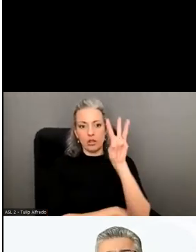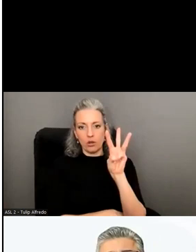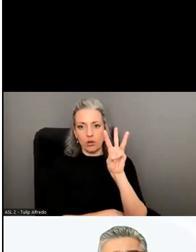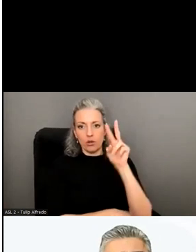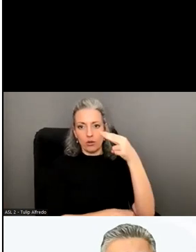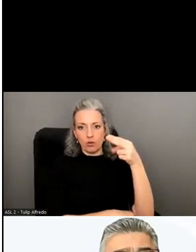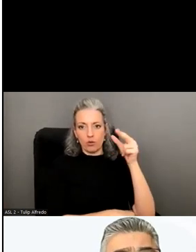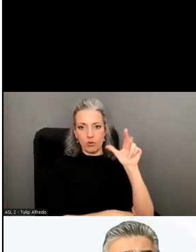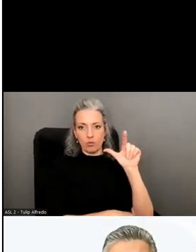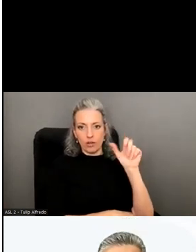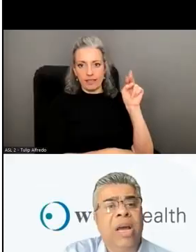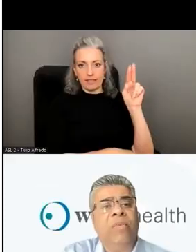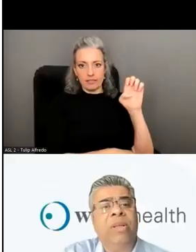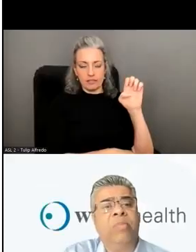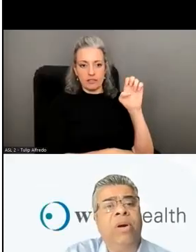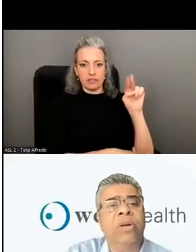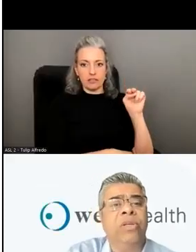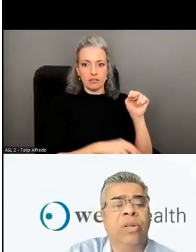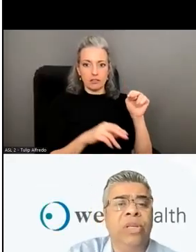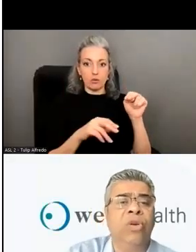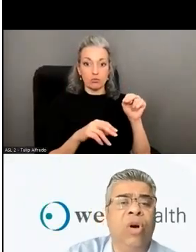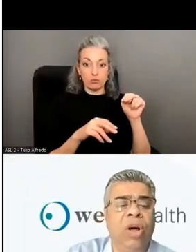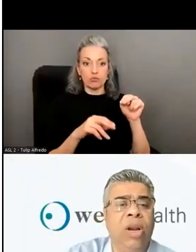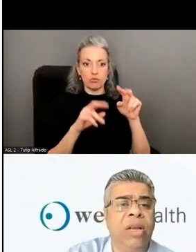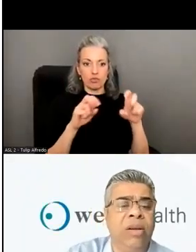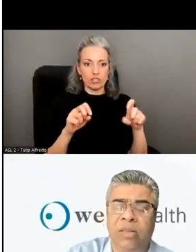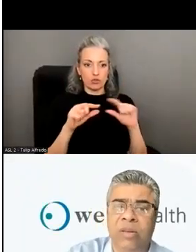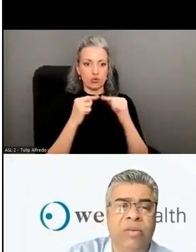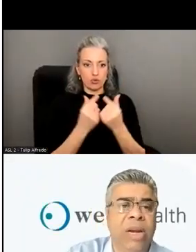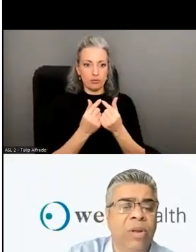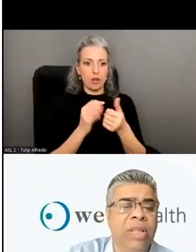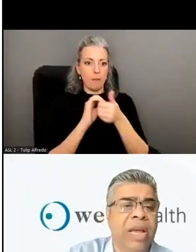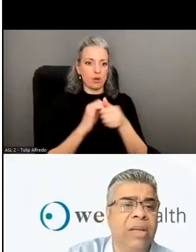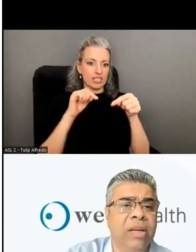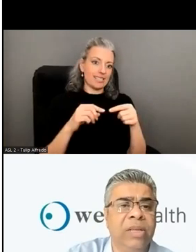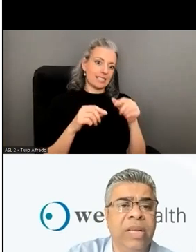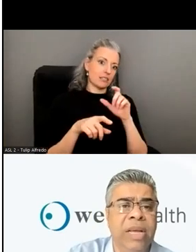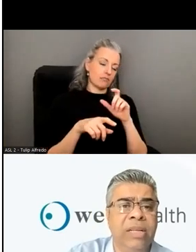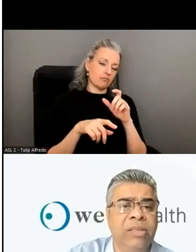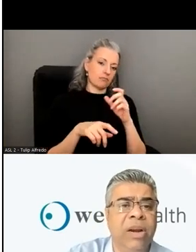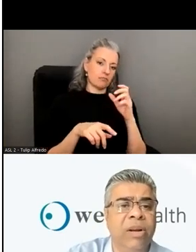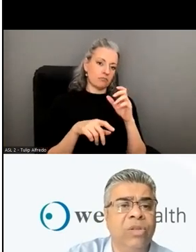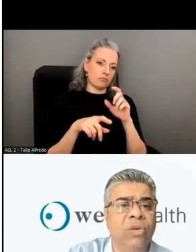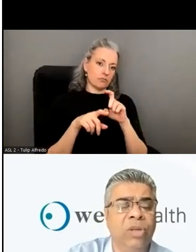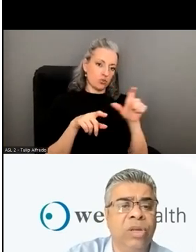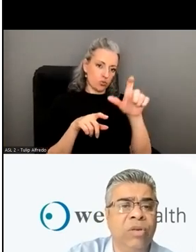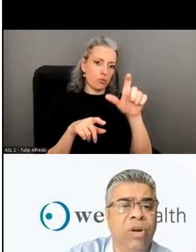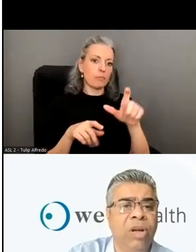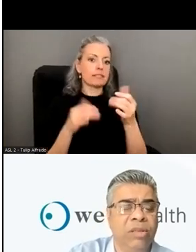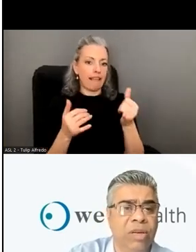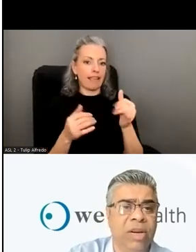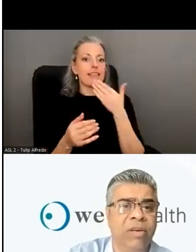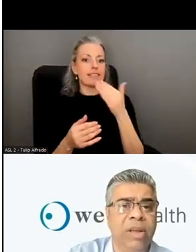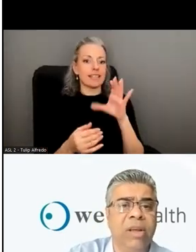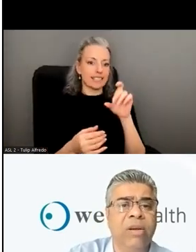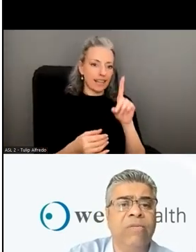November last year, and with our partners on this call. And I really want to thank CDA and Sarah and Susan and